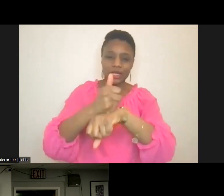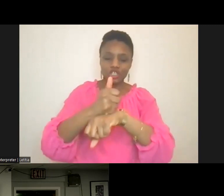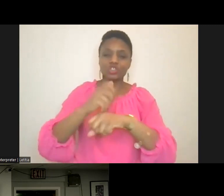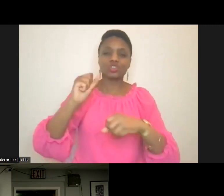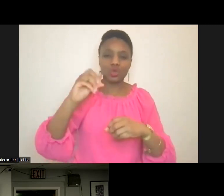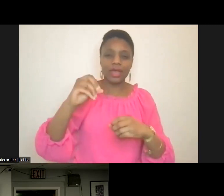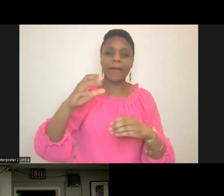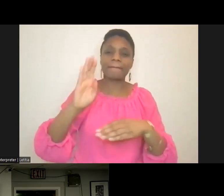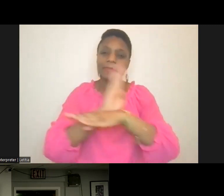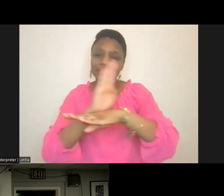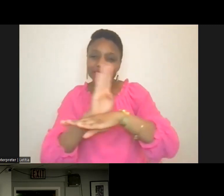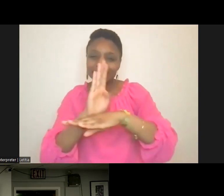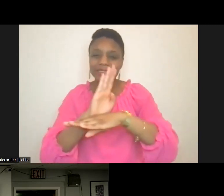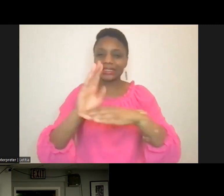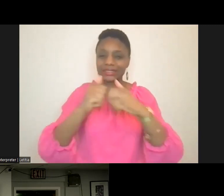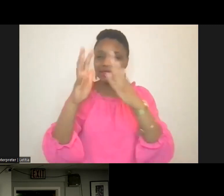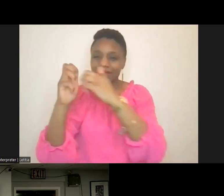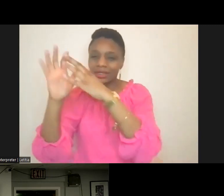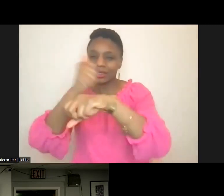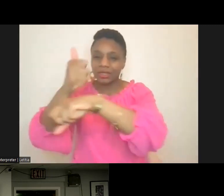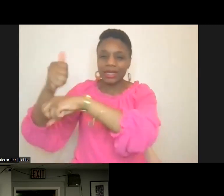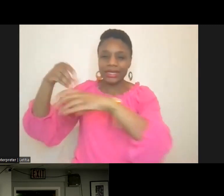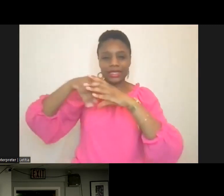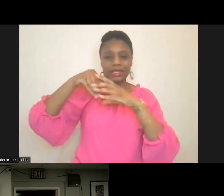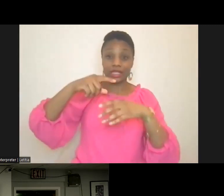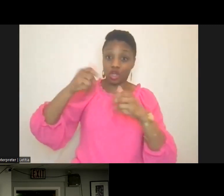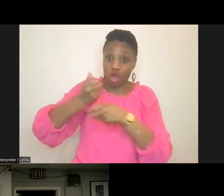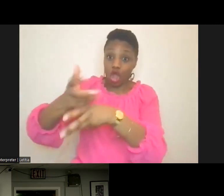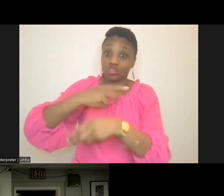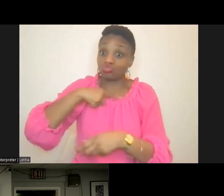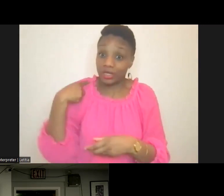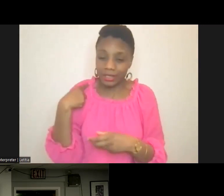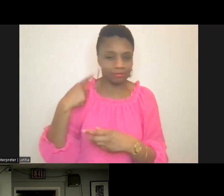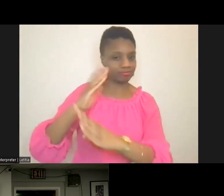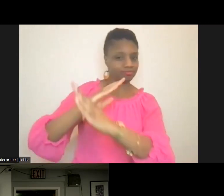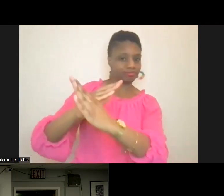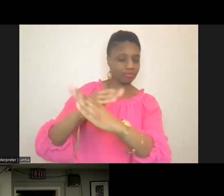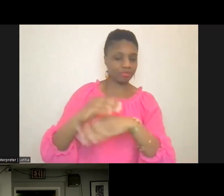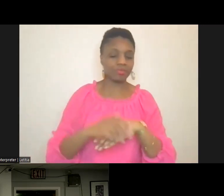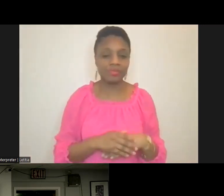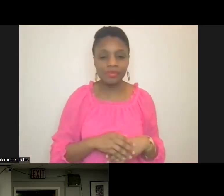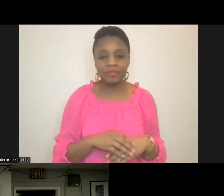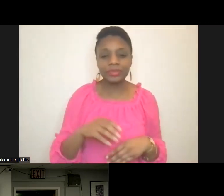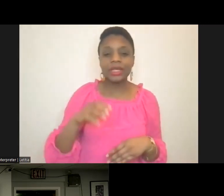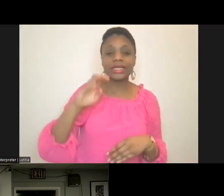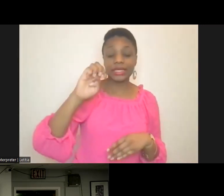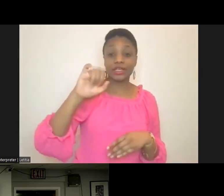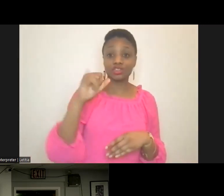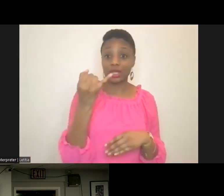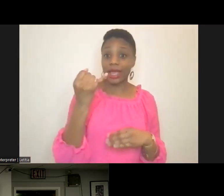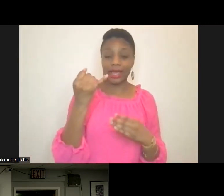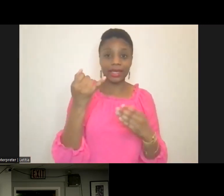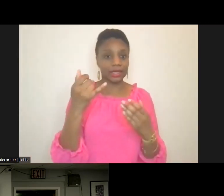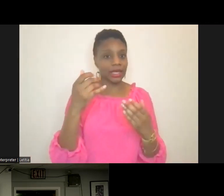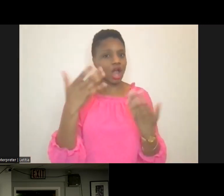businesses to be established in EJ communities. A community that has been designated as EJ has most likely already historically